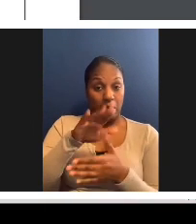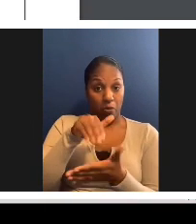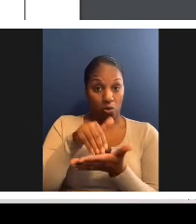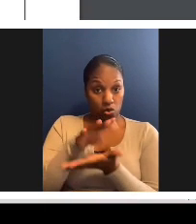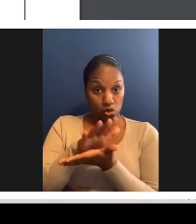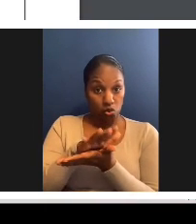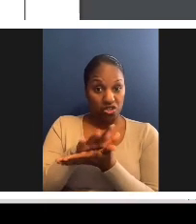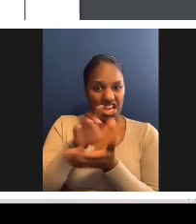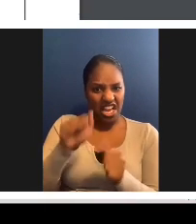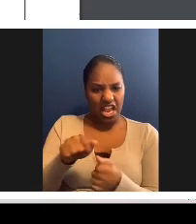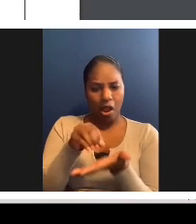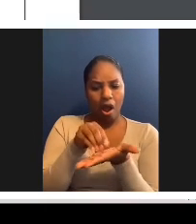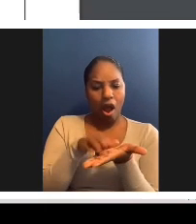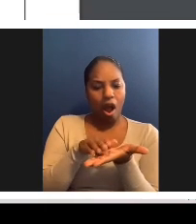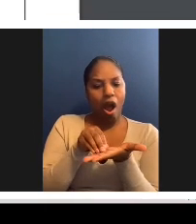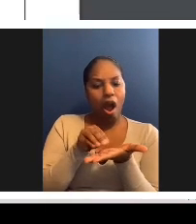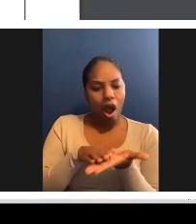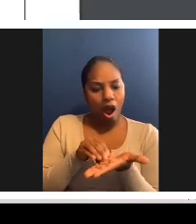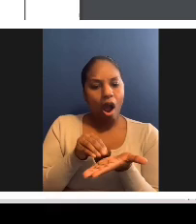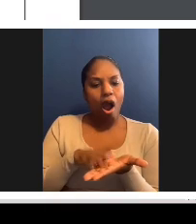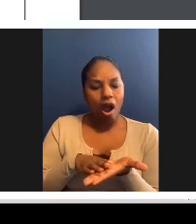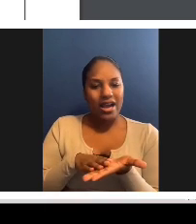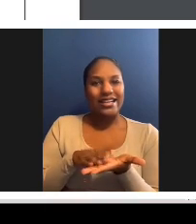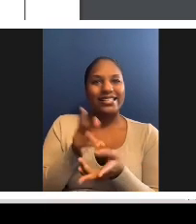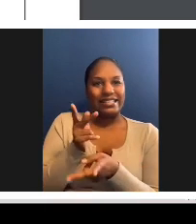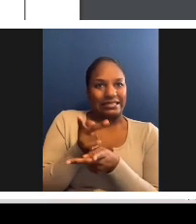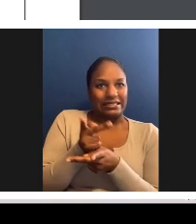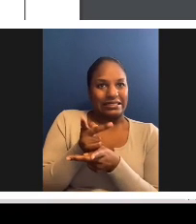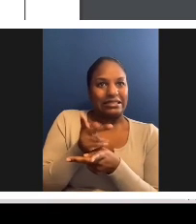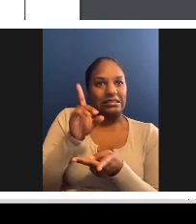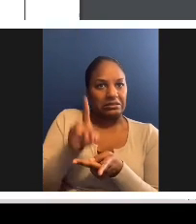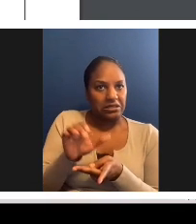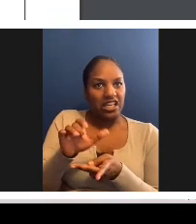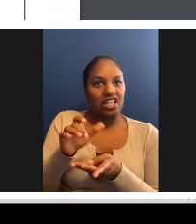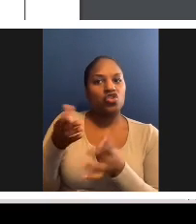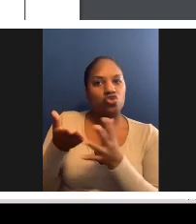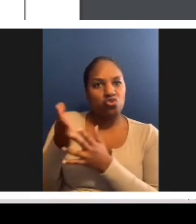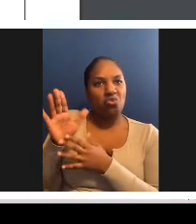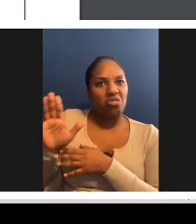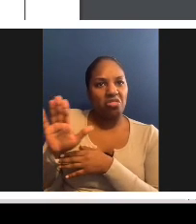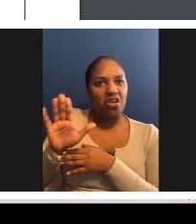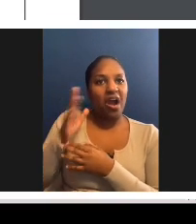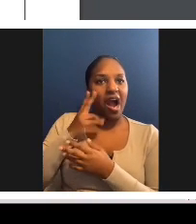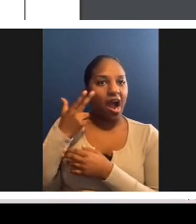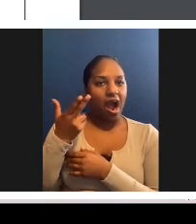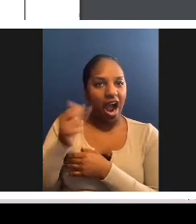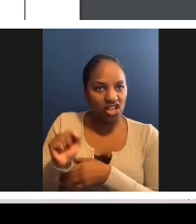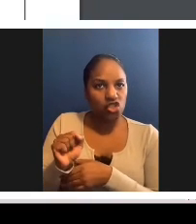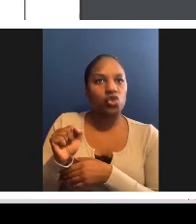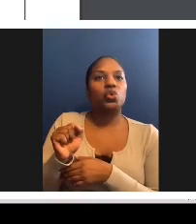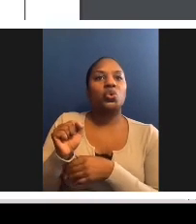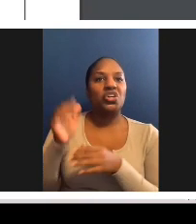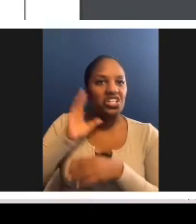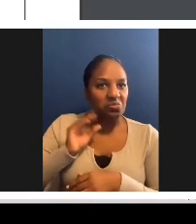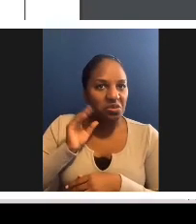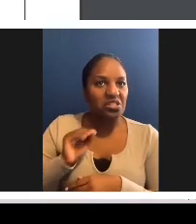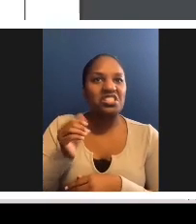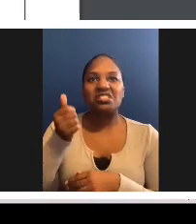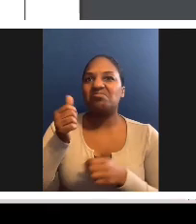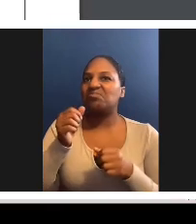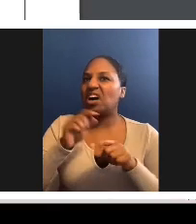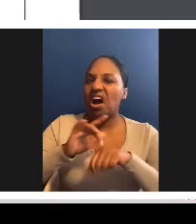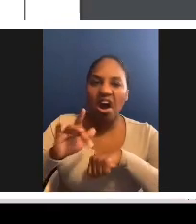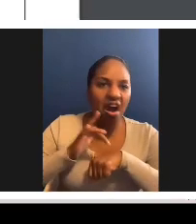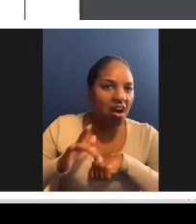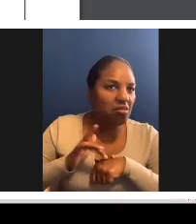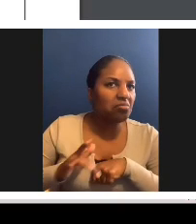down here and keep a record throughout their high school experience of different opportunities that they've had for job exploration and so